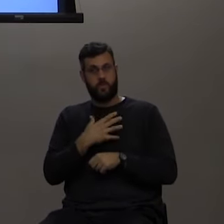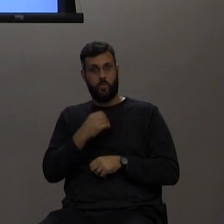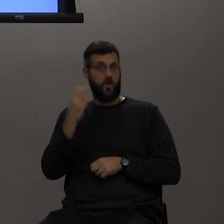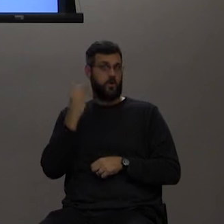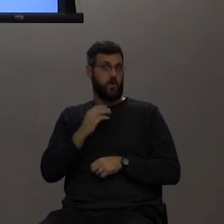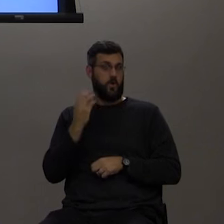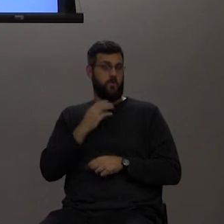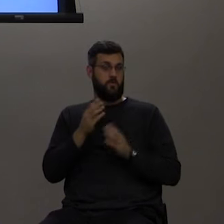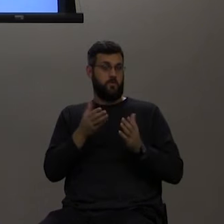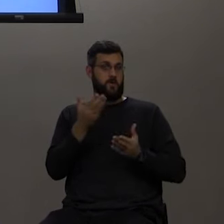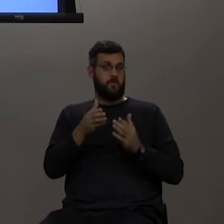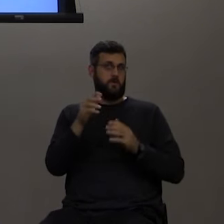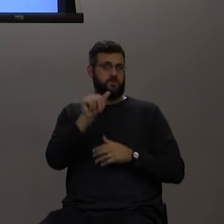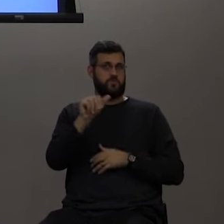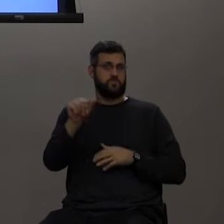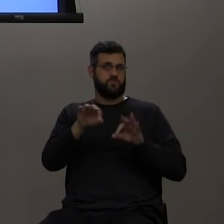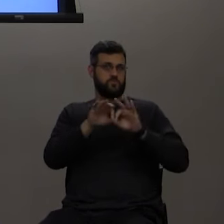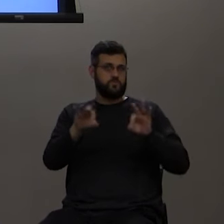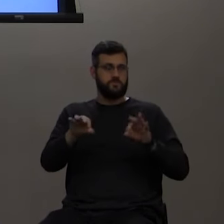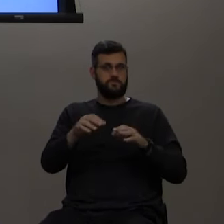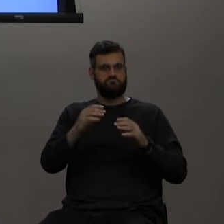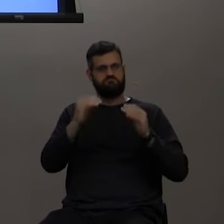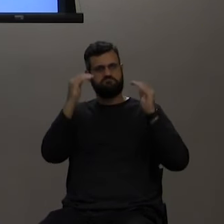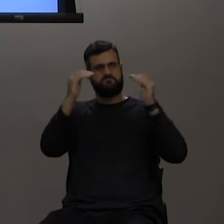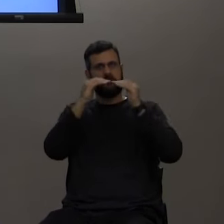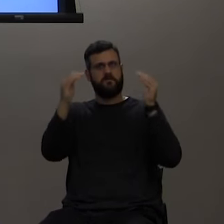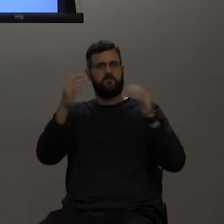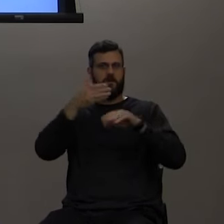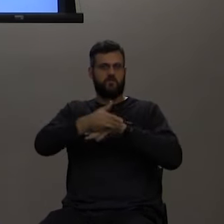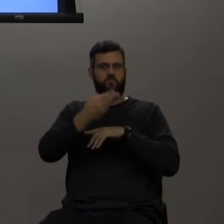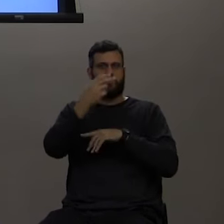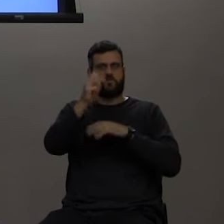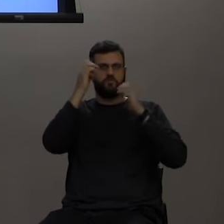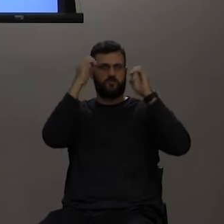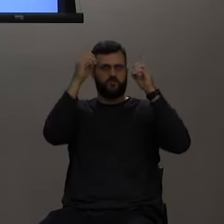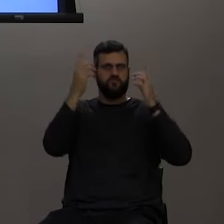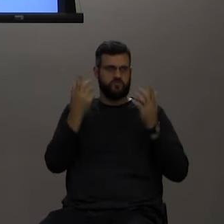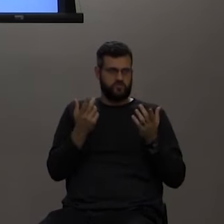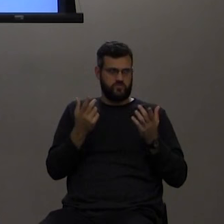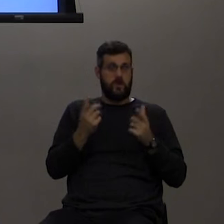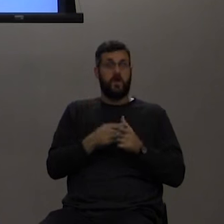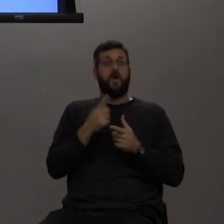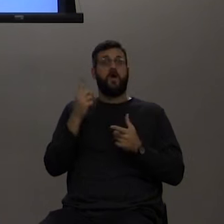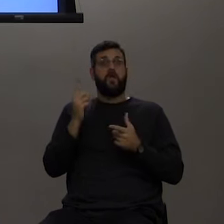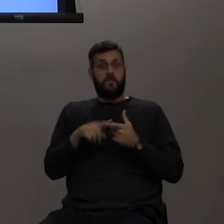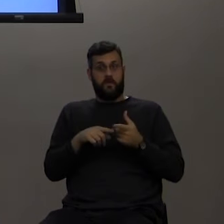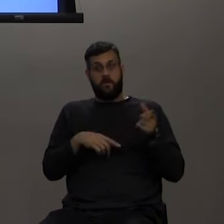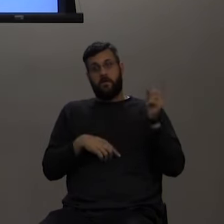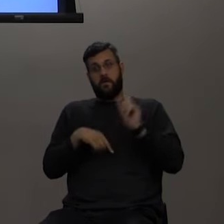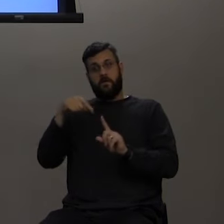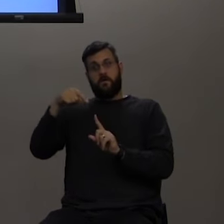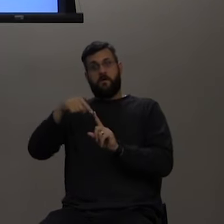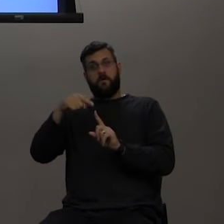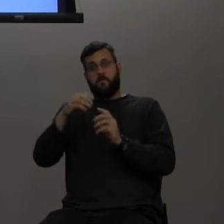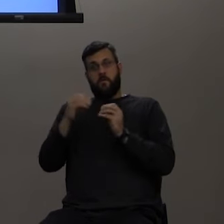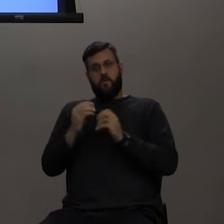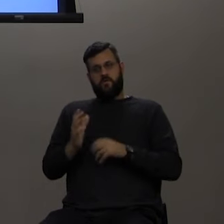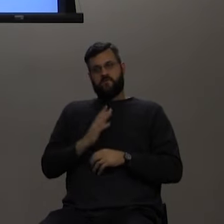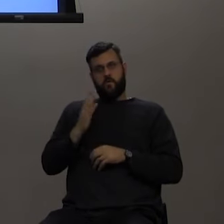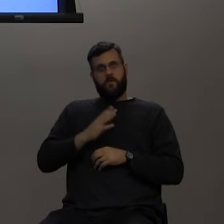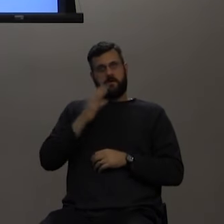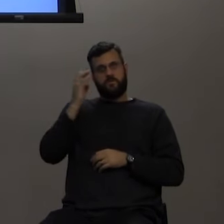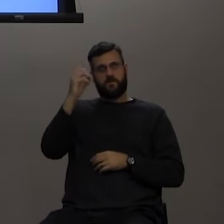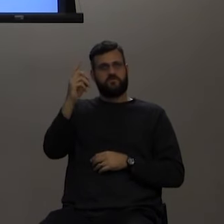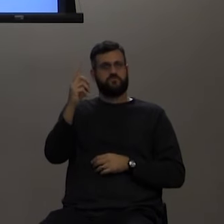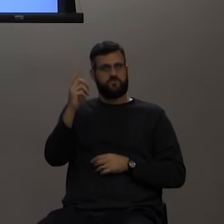white-collar side is maybe an associate's degree or a certain level of post-secondary education. And then you get into some formalized